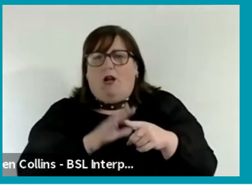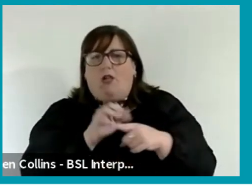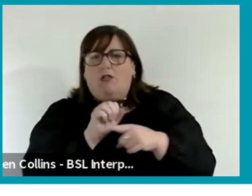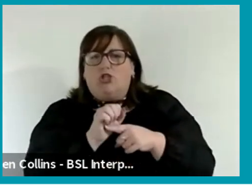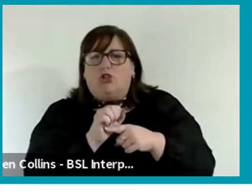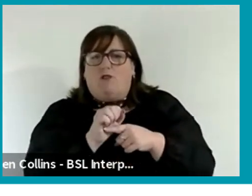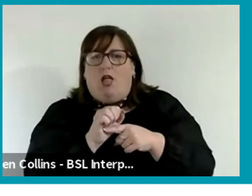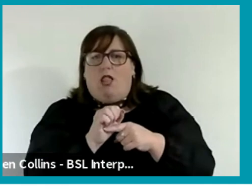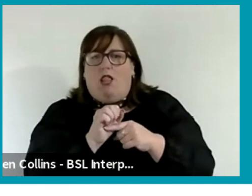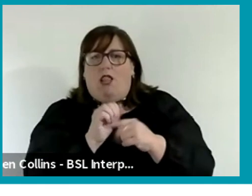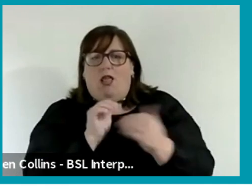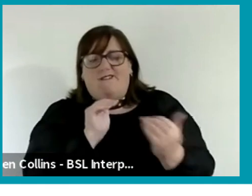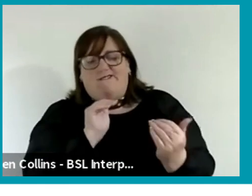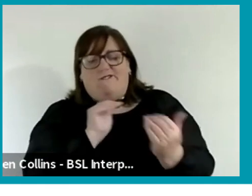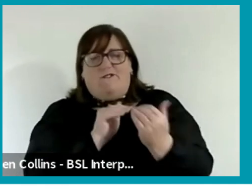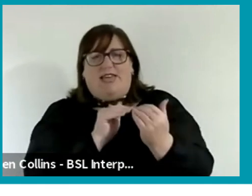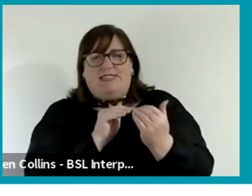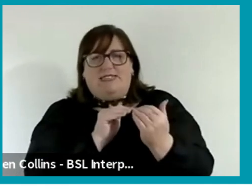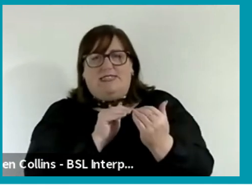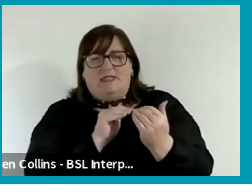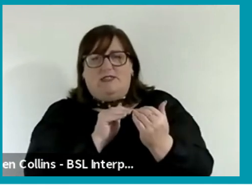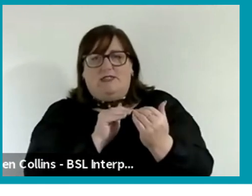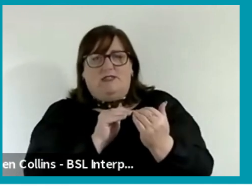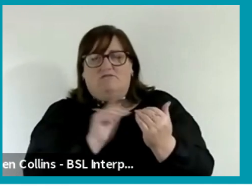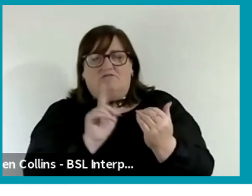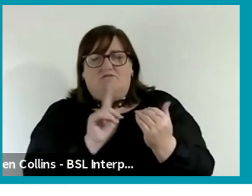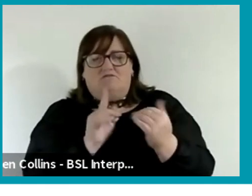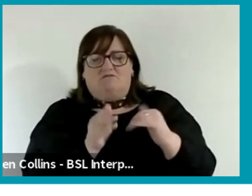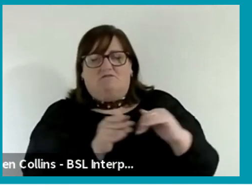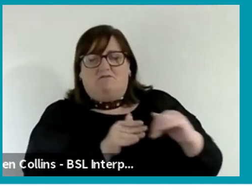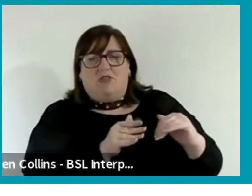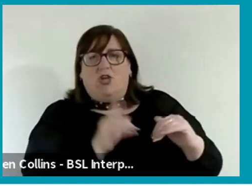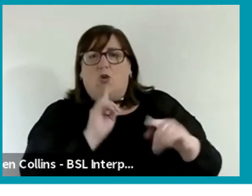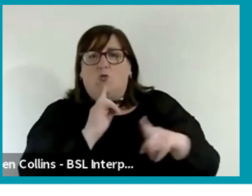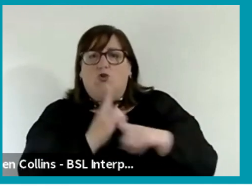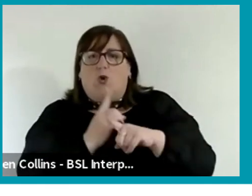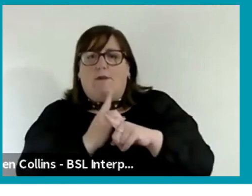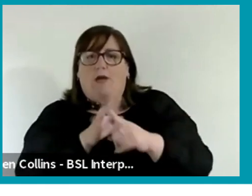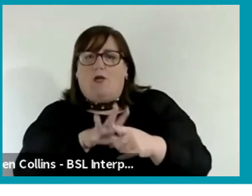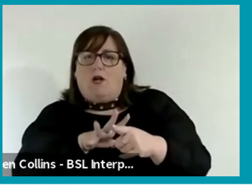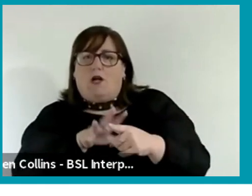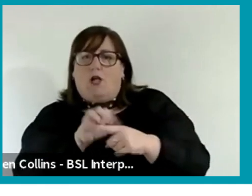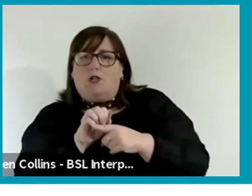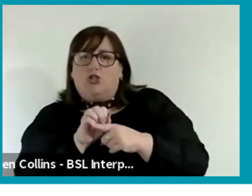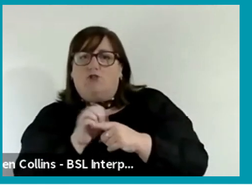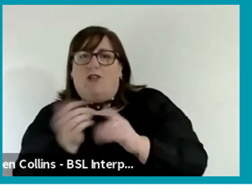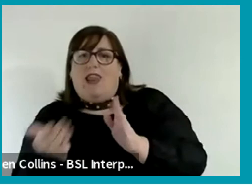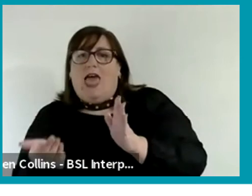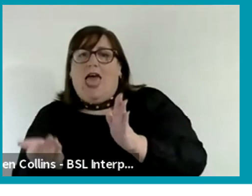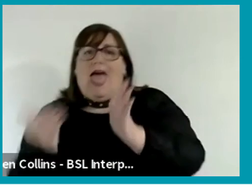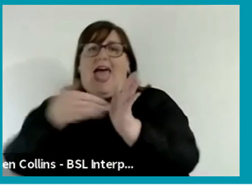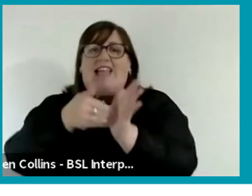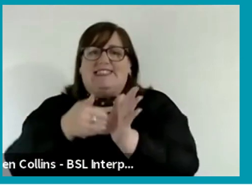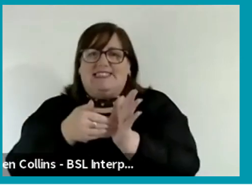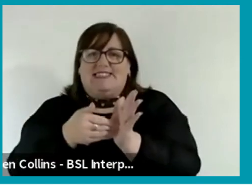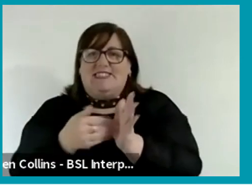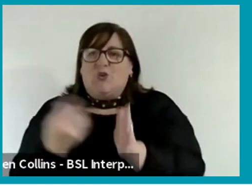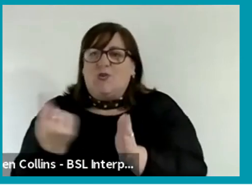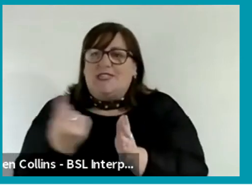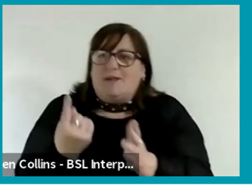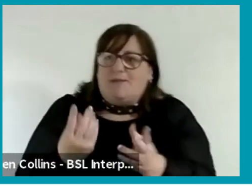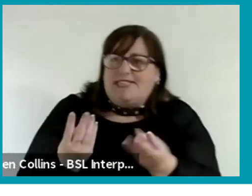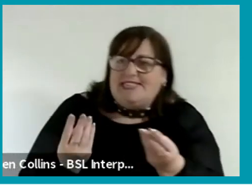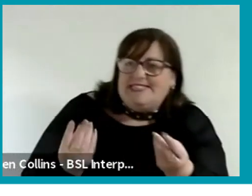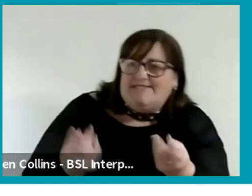So somebody different coming in and adding to them, that melting pot of diversity. We don't